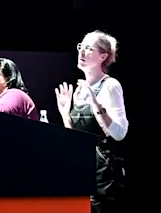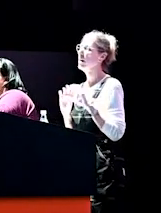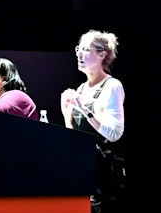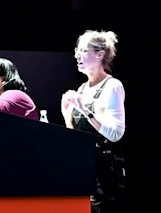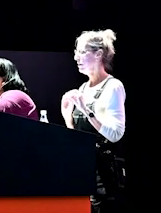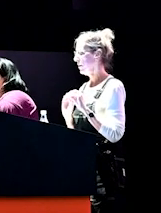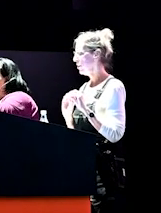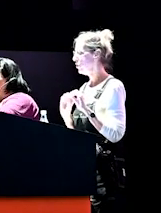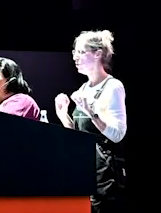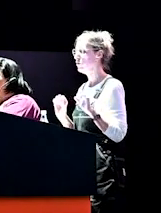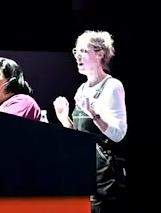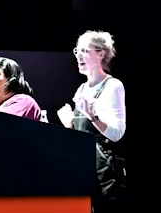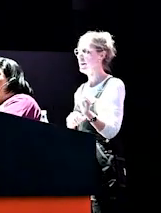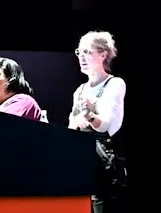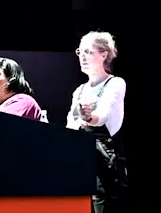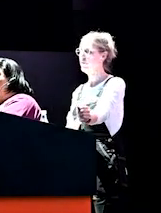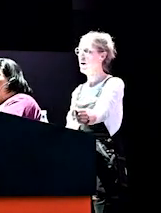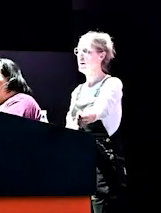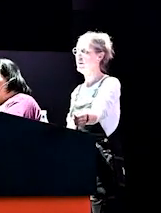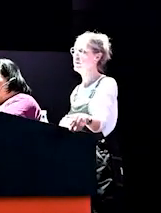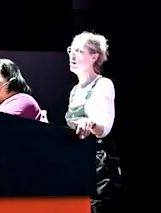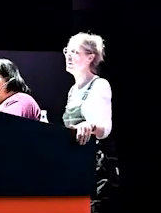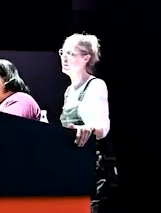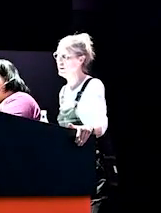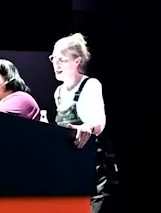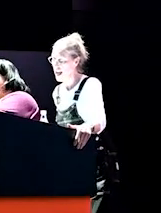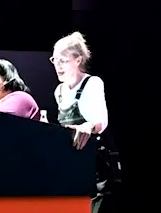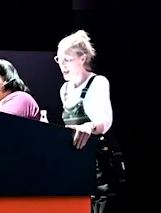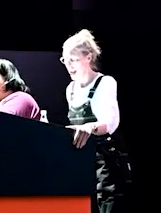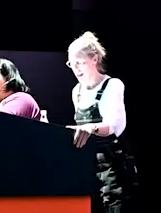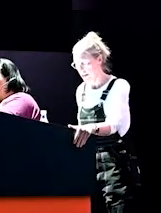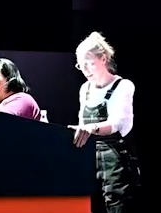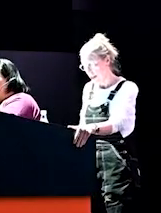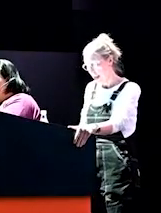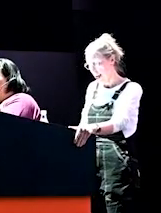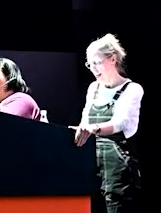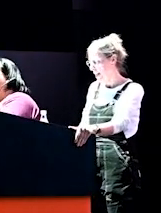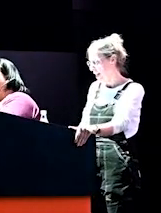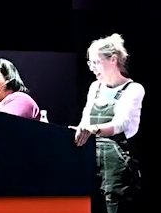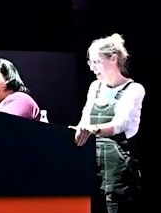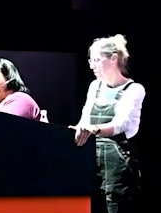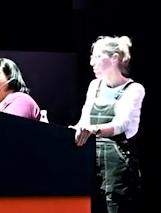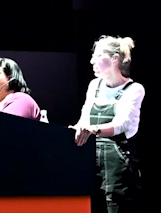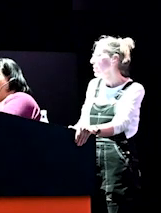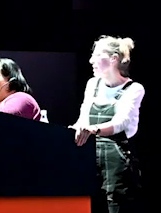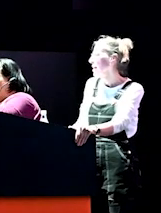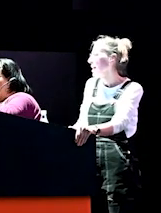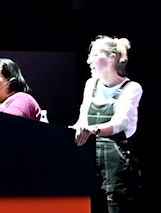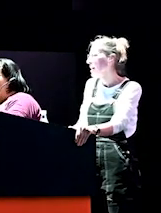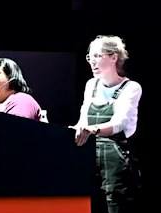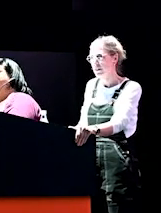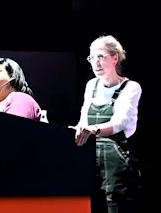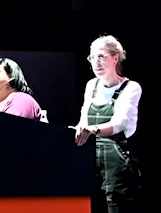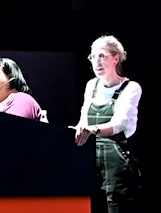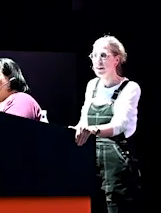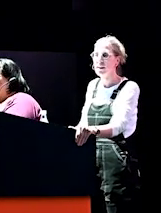with a unified font and color. And it was feeling a little dusty, a